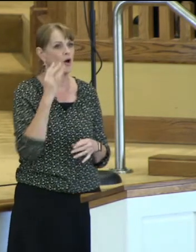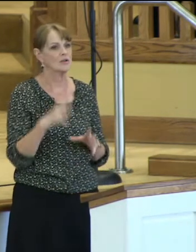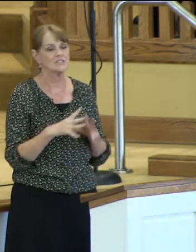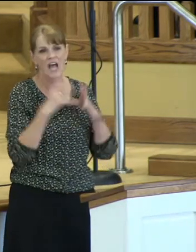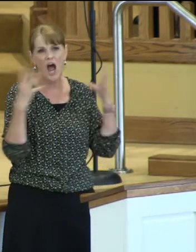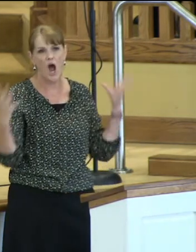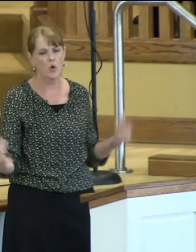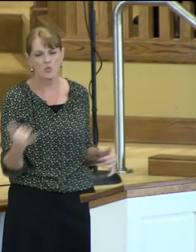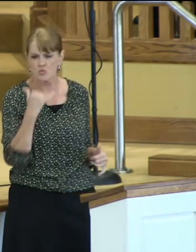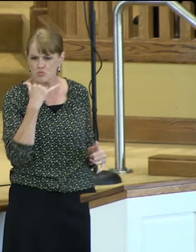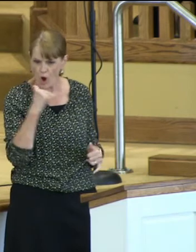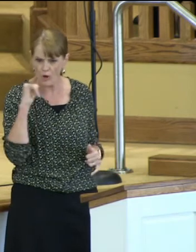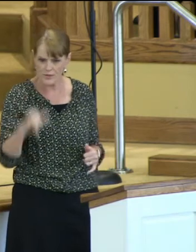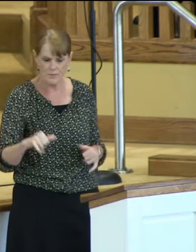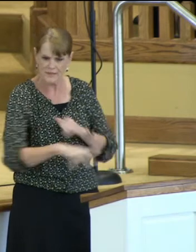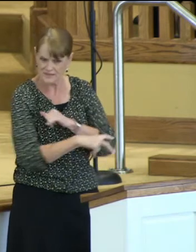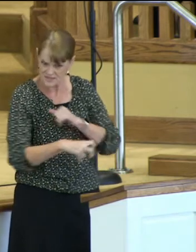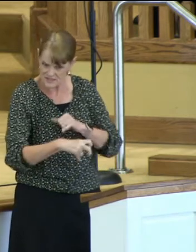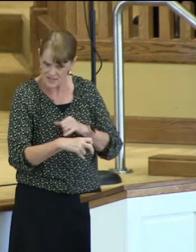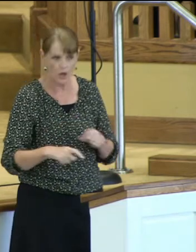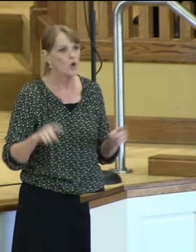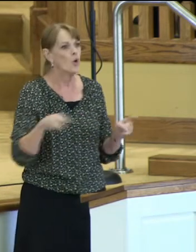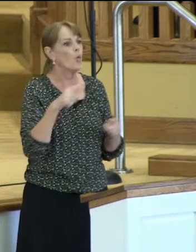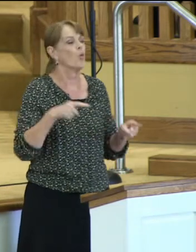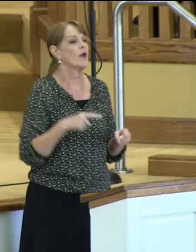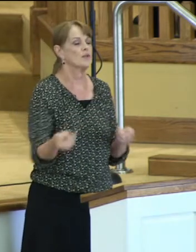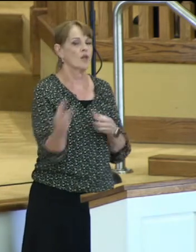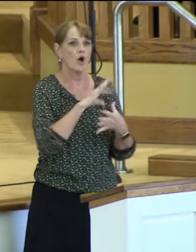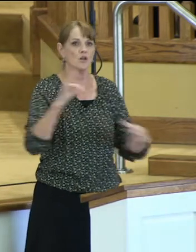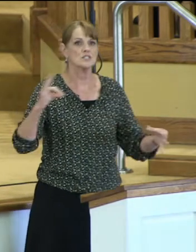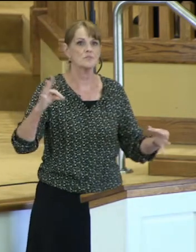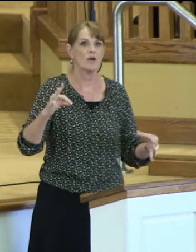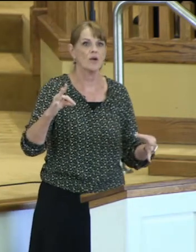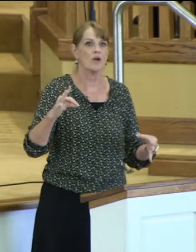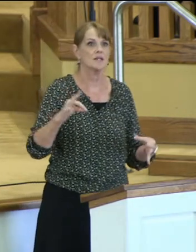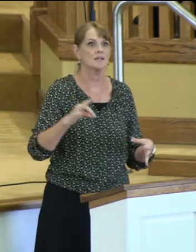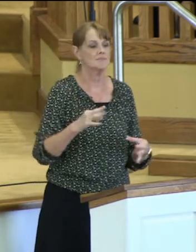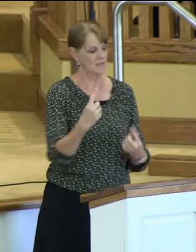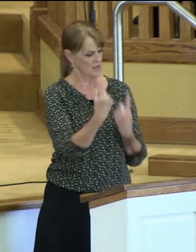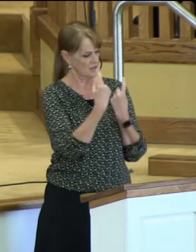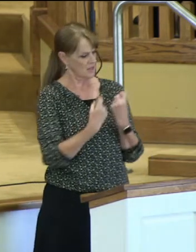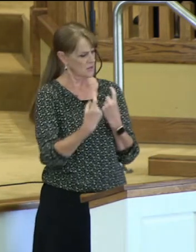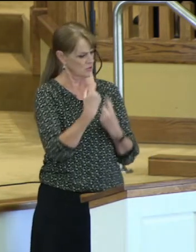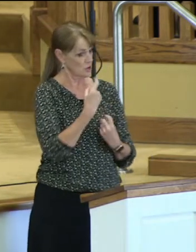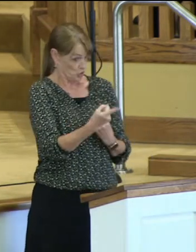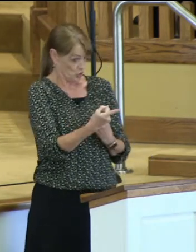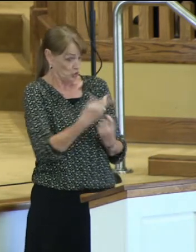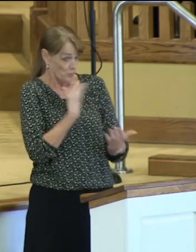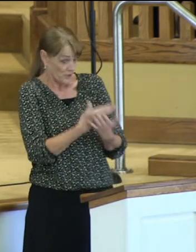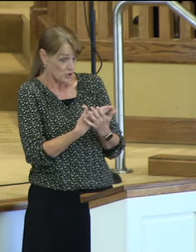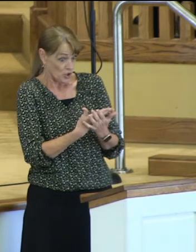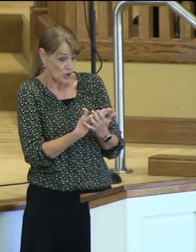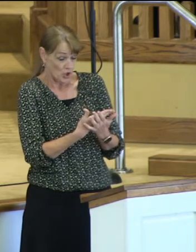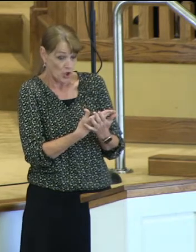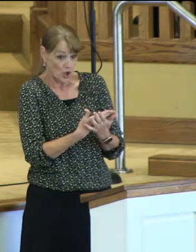be. When the Holy Spirit asked me, have you